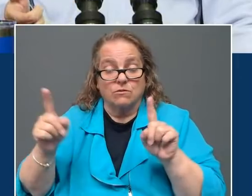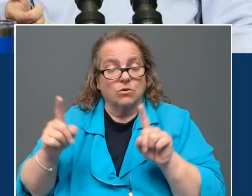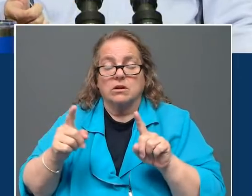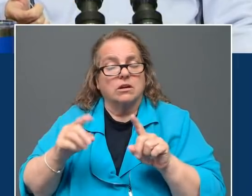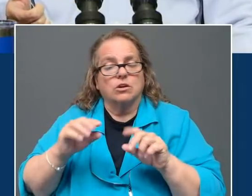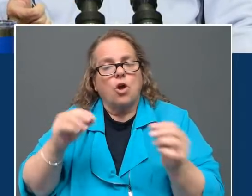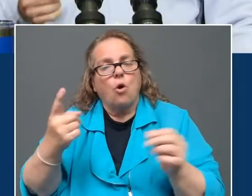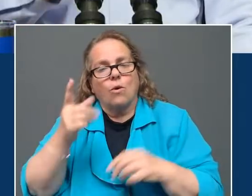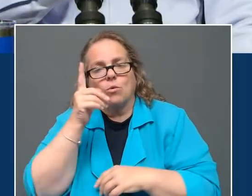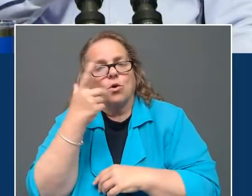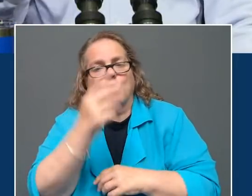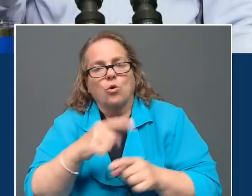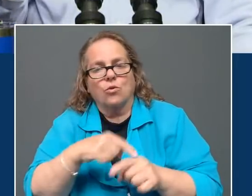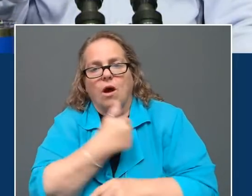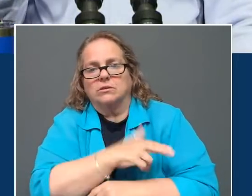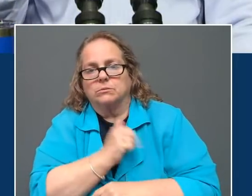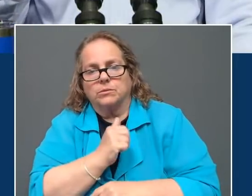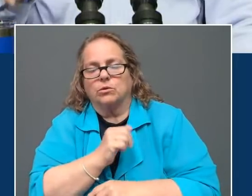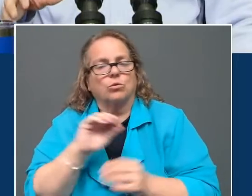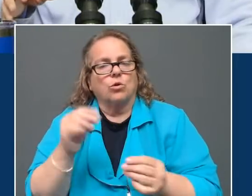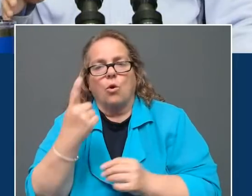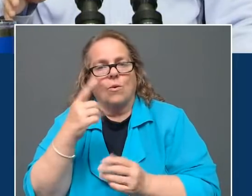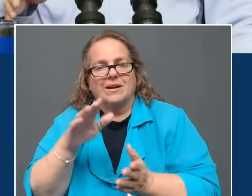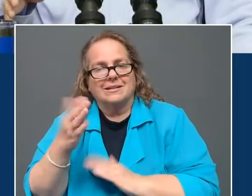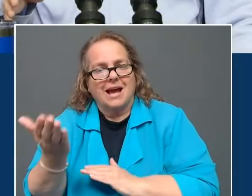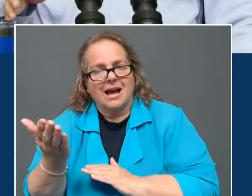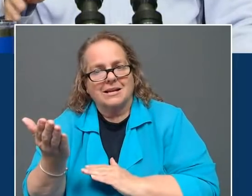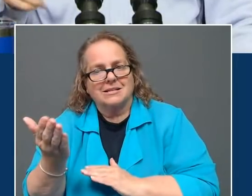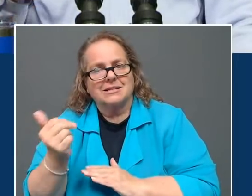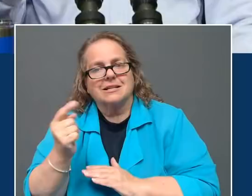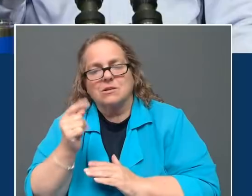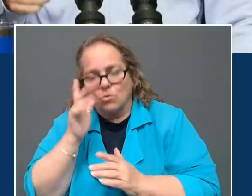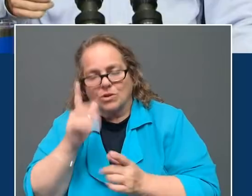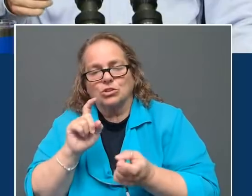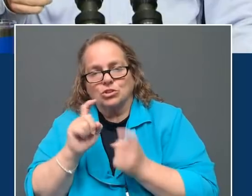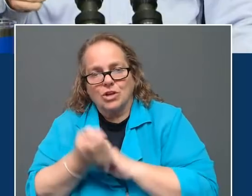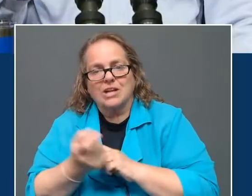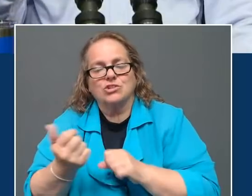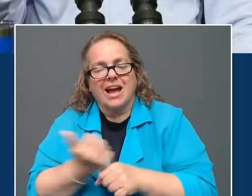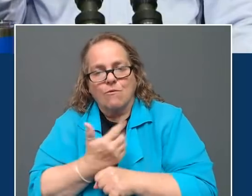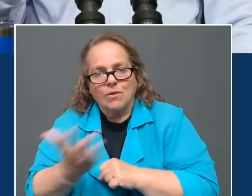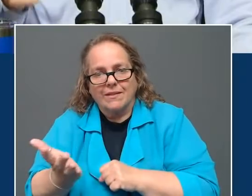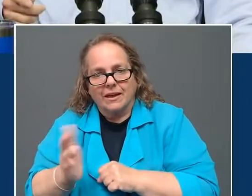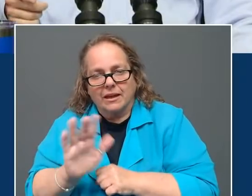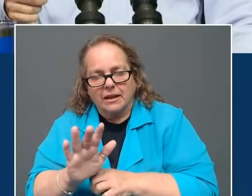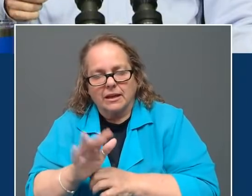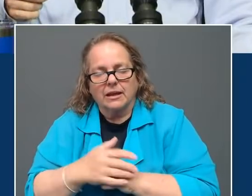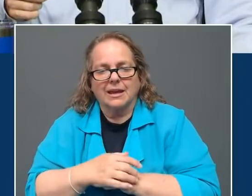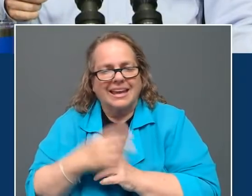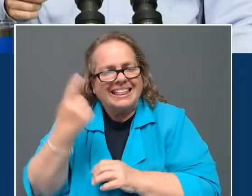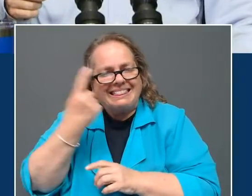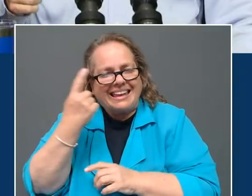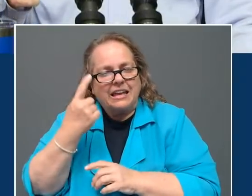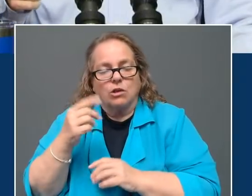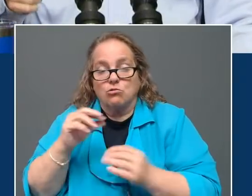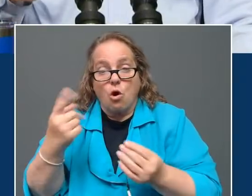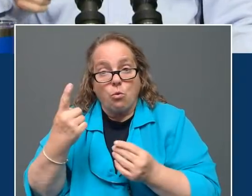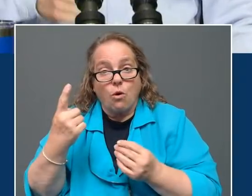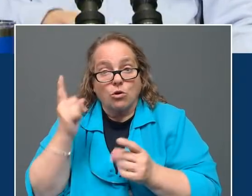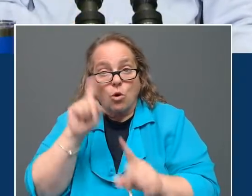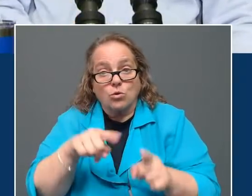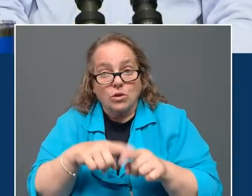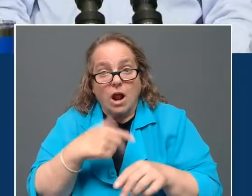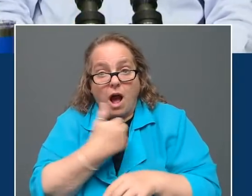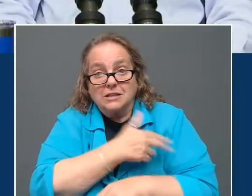and nobody dies. That changes this thing entirely. Think about that. Nobody goes to the hospital, nobody dies. That ought to